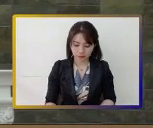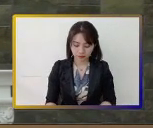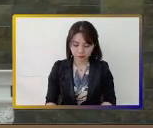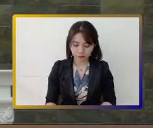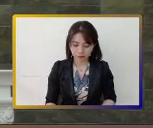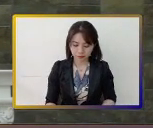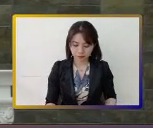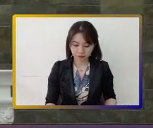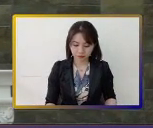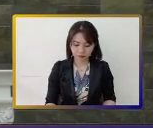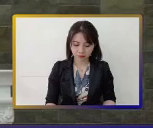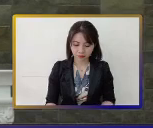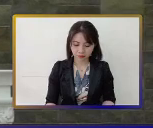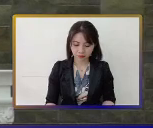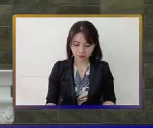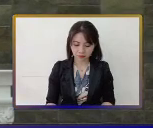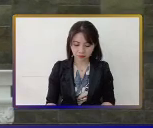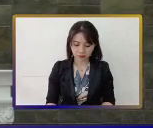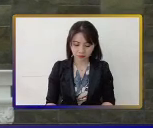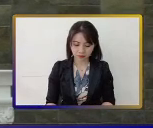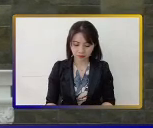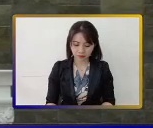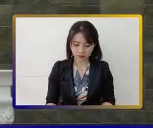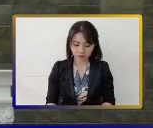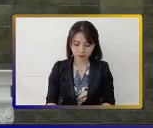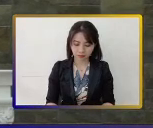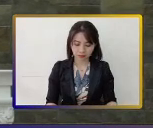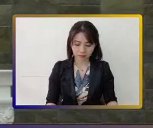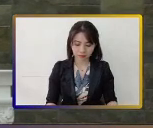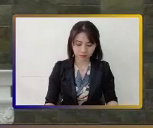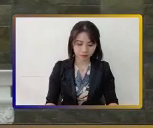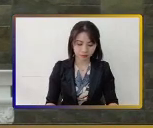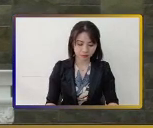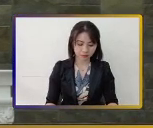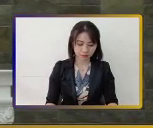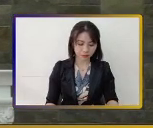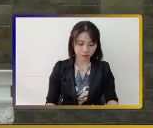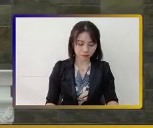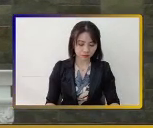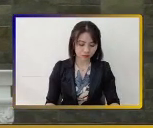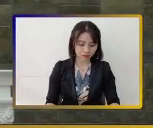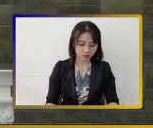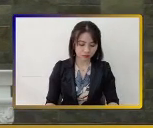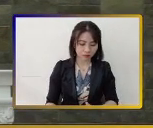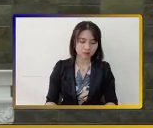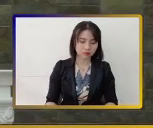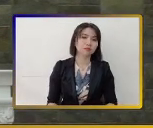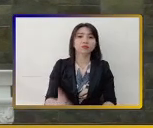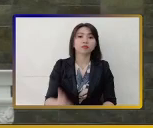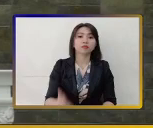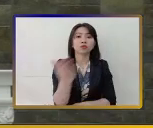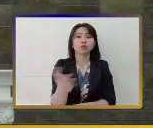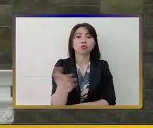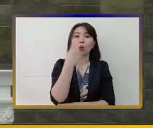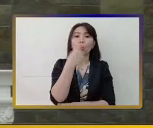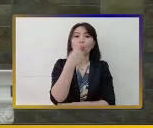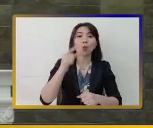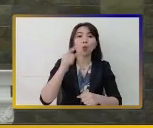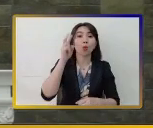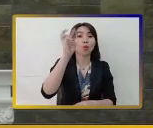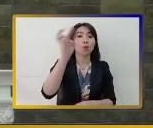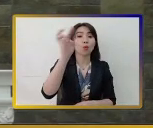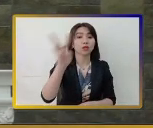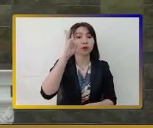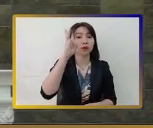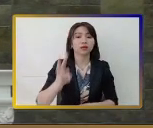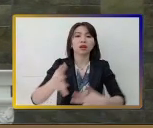sa virtual. This is a virtual service. Ibig sabihin, kung ano ang ginagawa namin dito, yan din ang gagawin ninyo dyan.